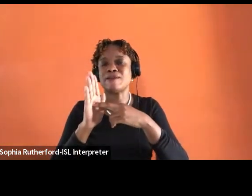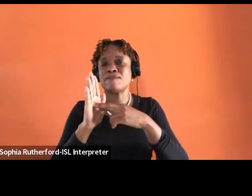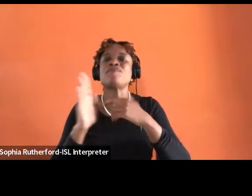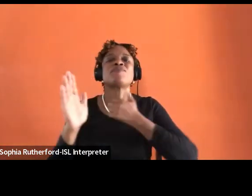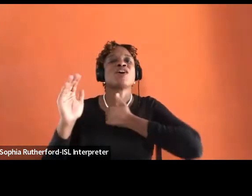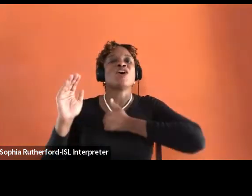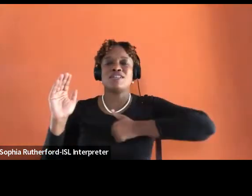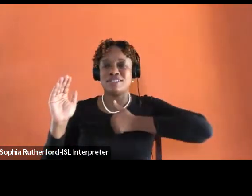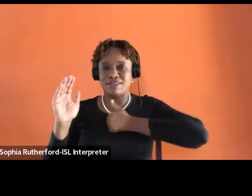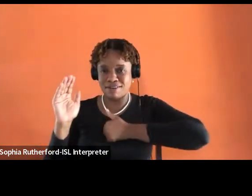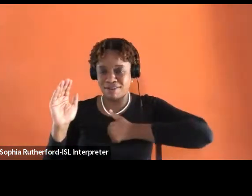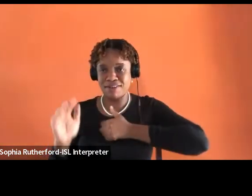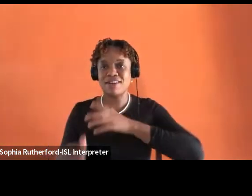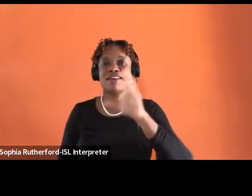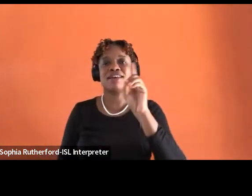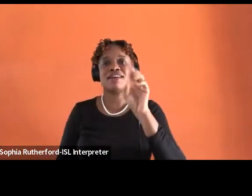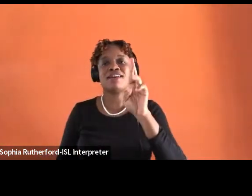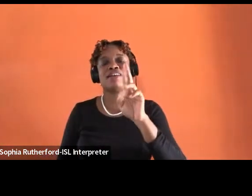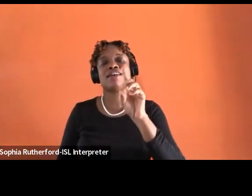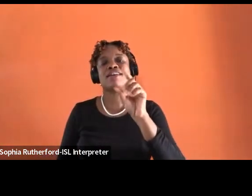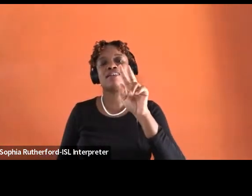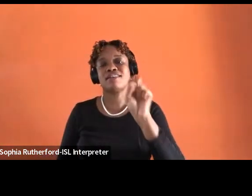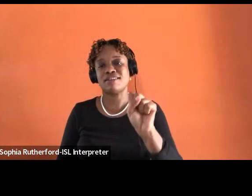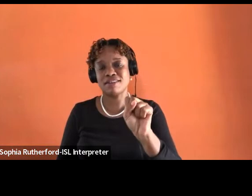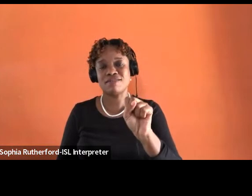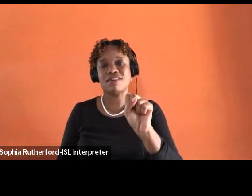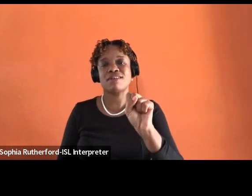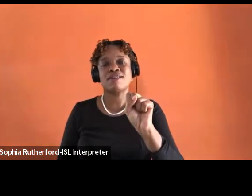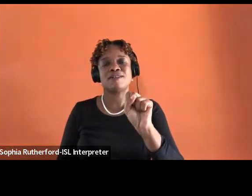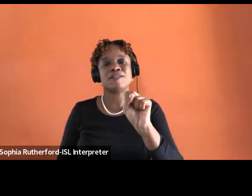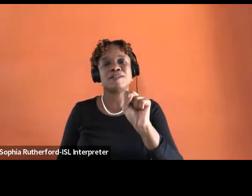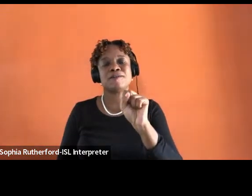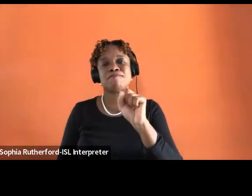Dr. Davis is a passionate advocate